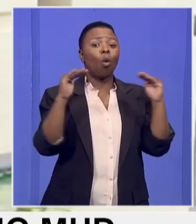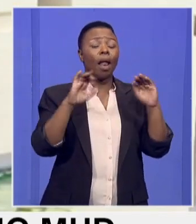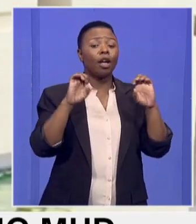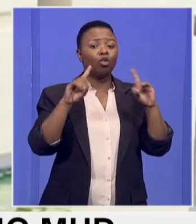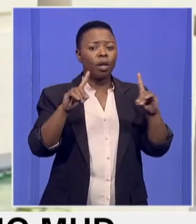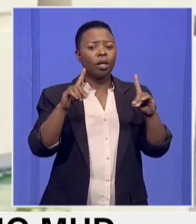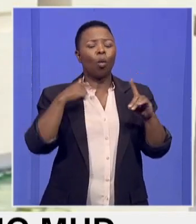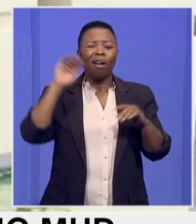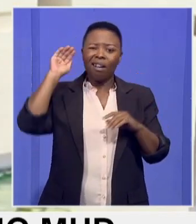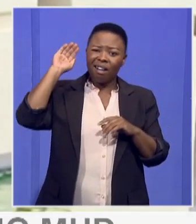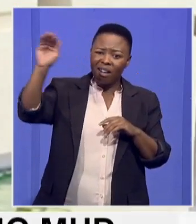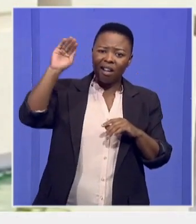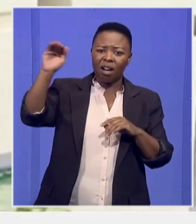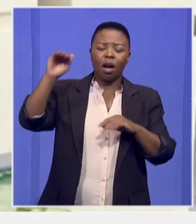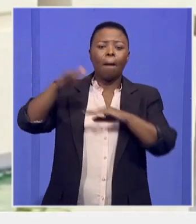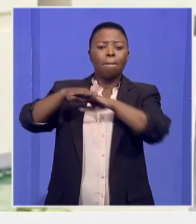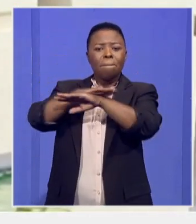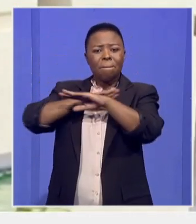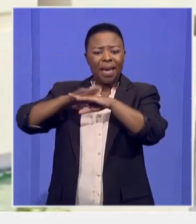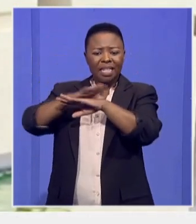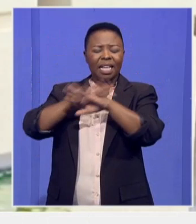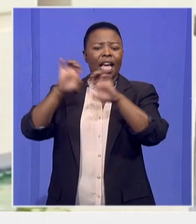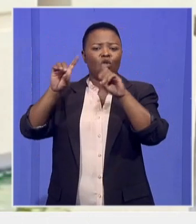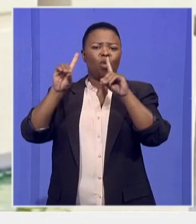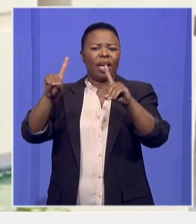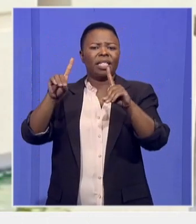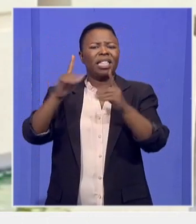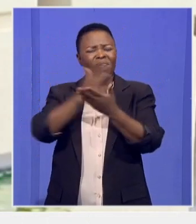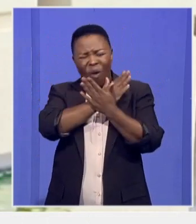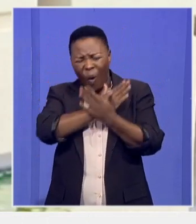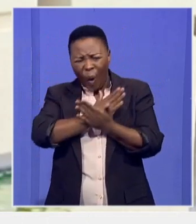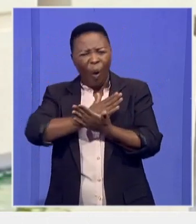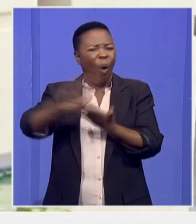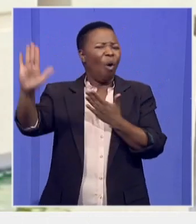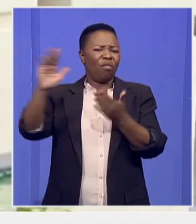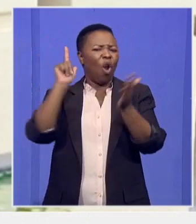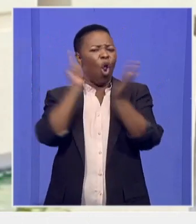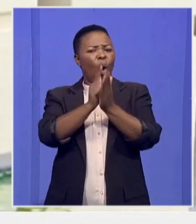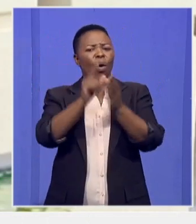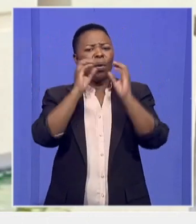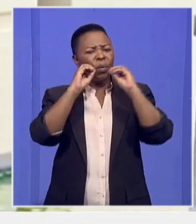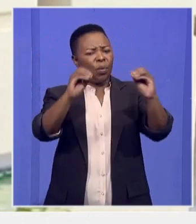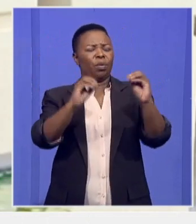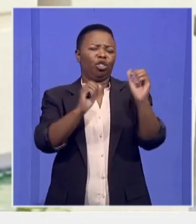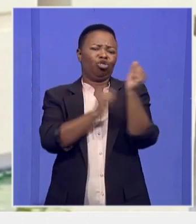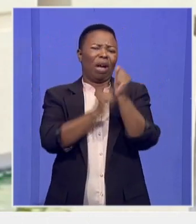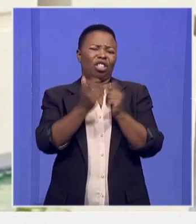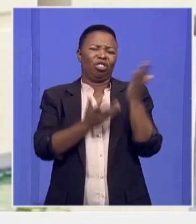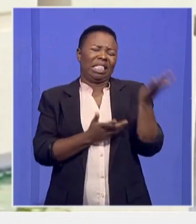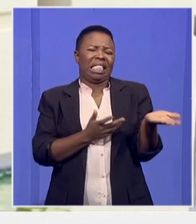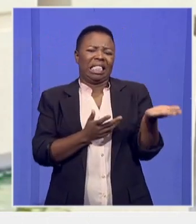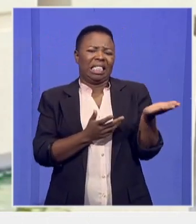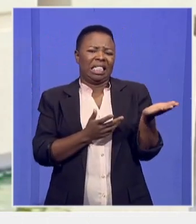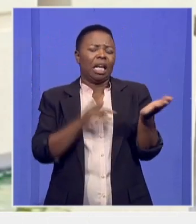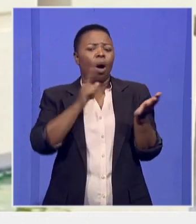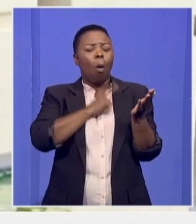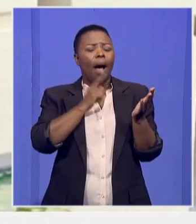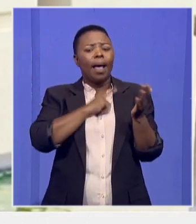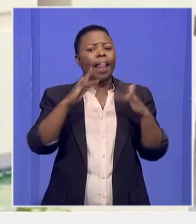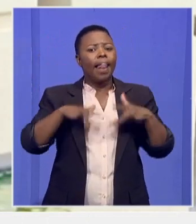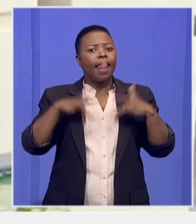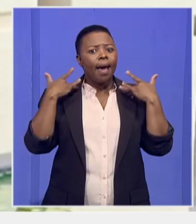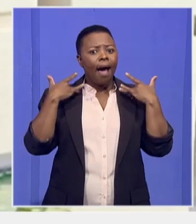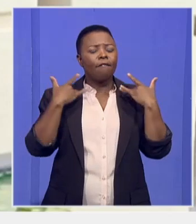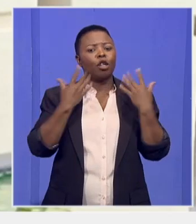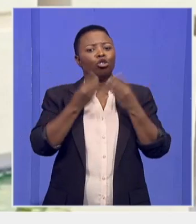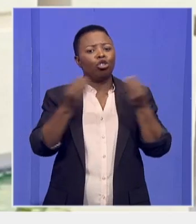the Department of Basic Education to eradicate these unlawful structures that put the learners' lives at risk, but